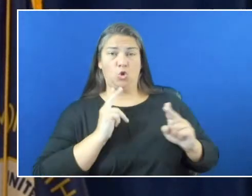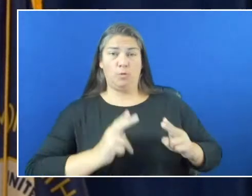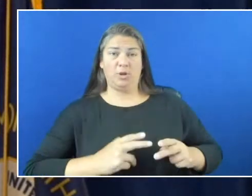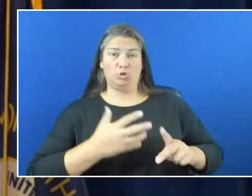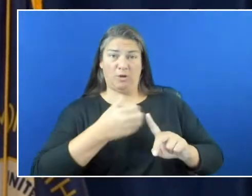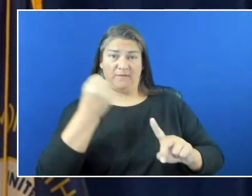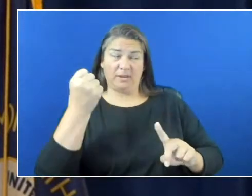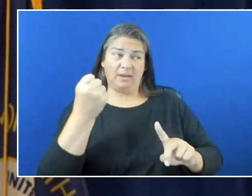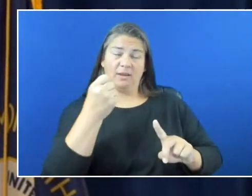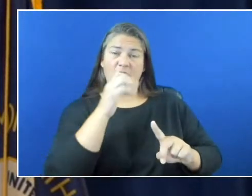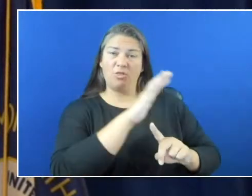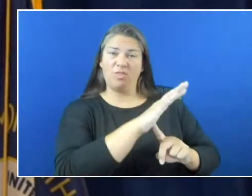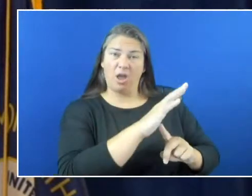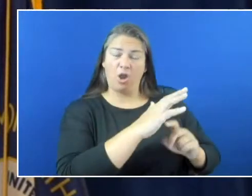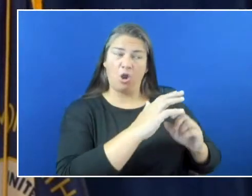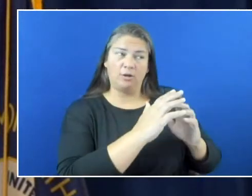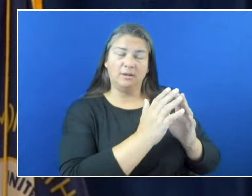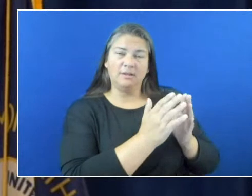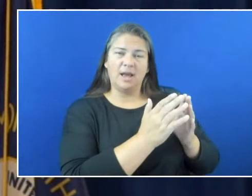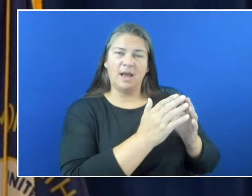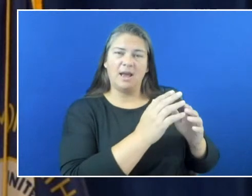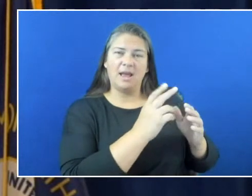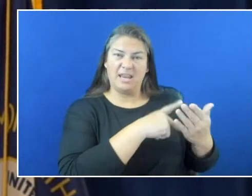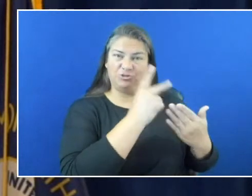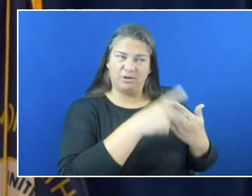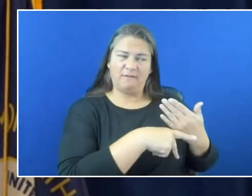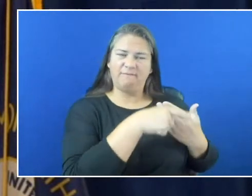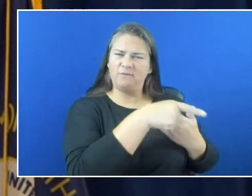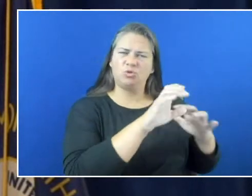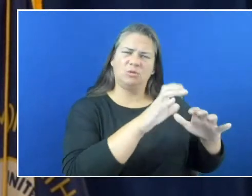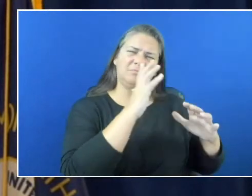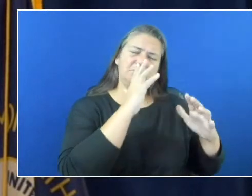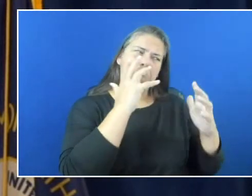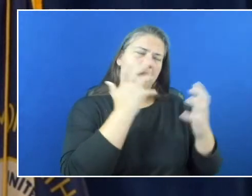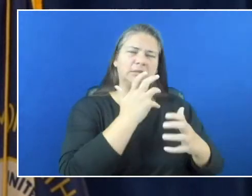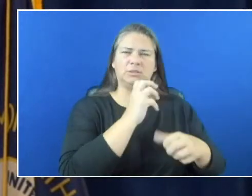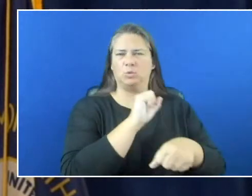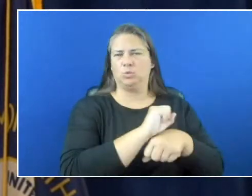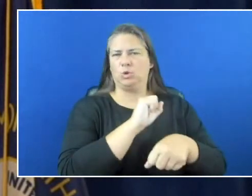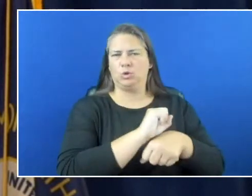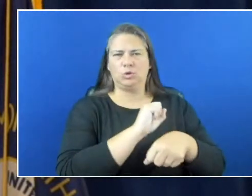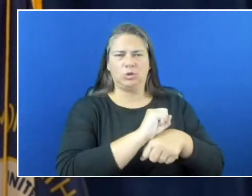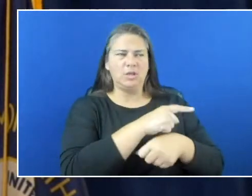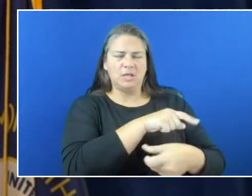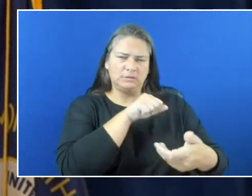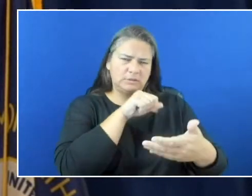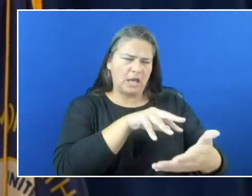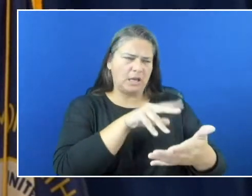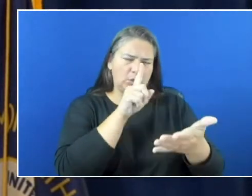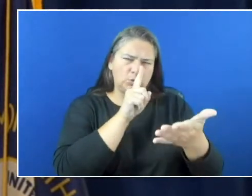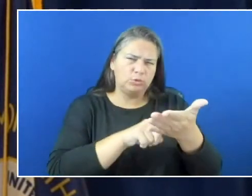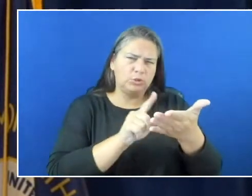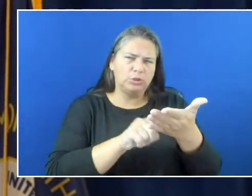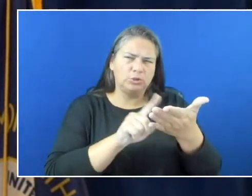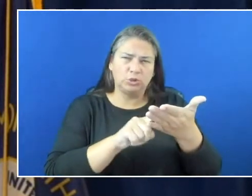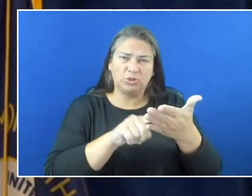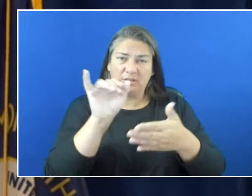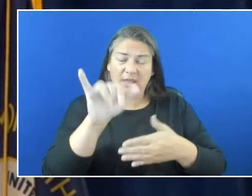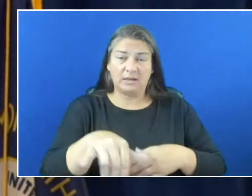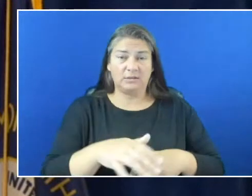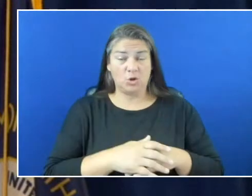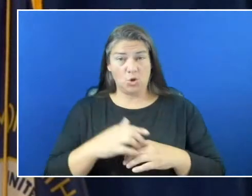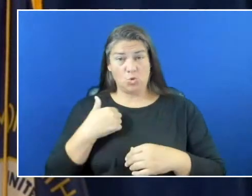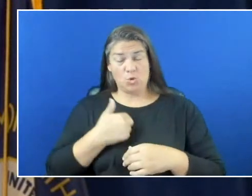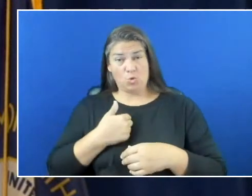amazing work to study and respond to the research findings. In 2020, we were one of only 4 states to receive a